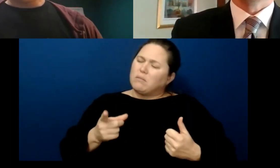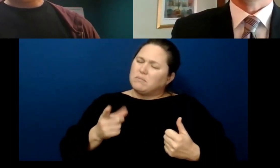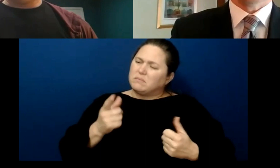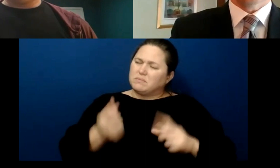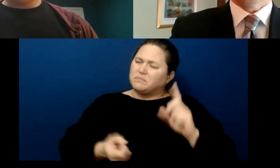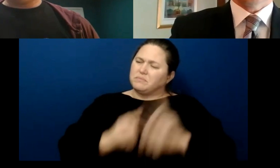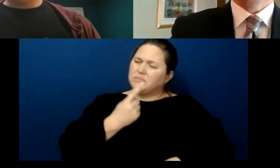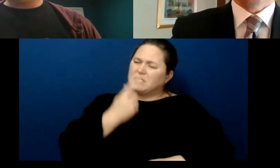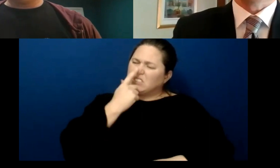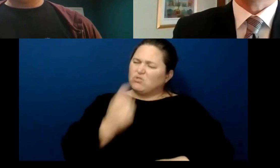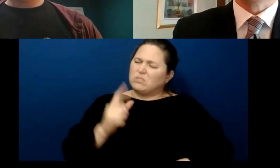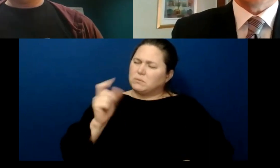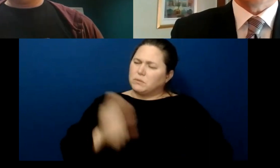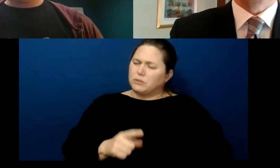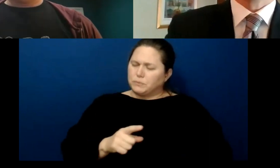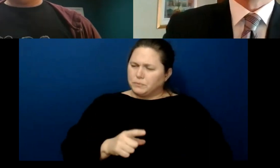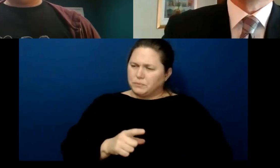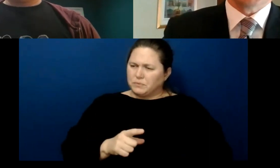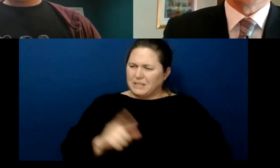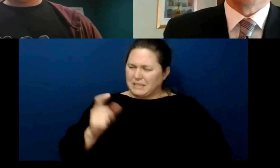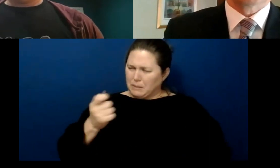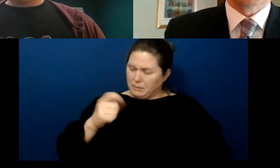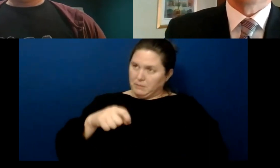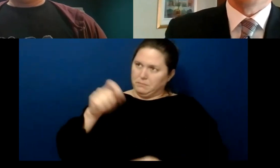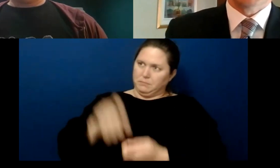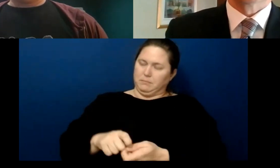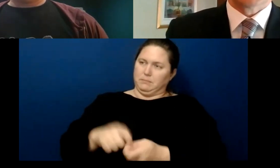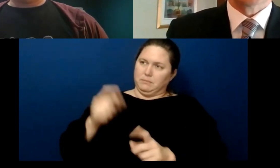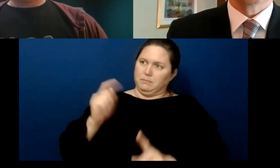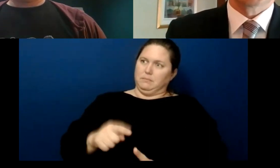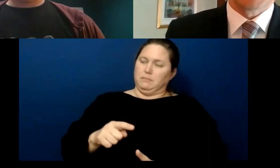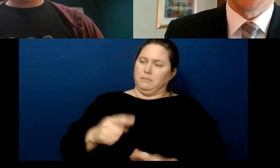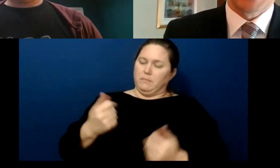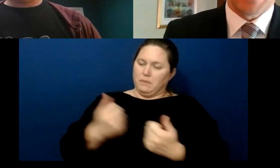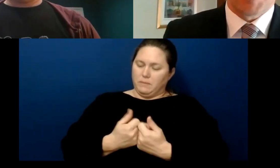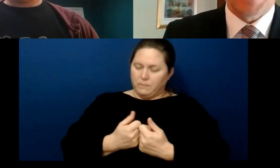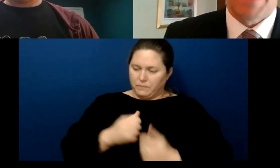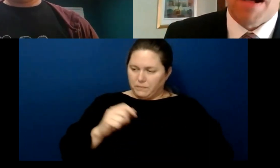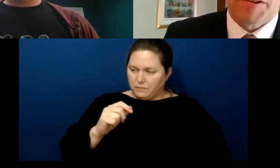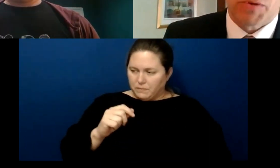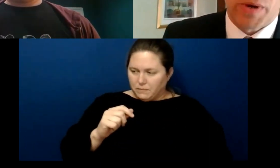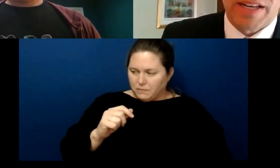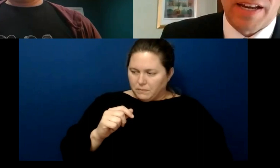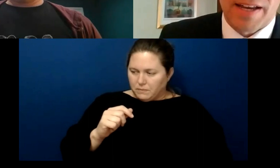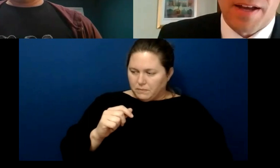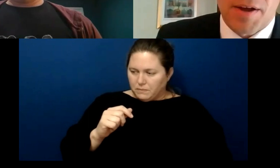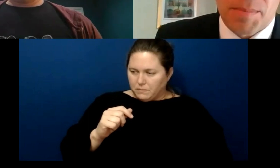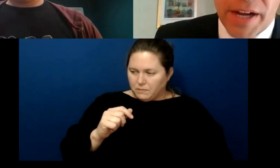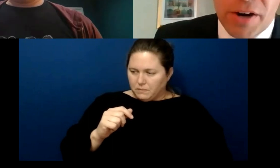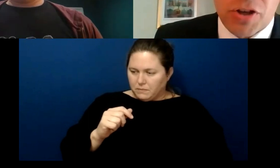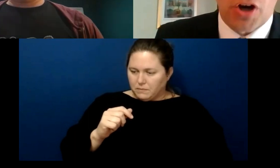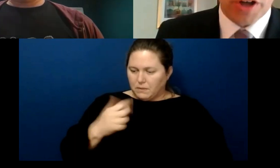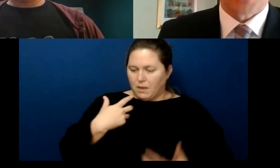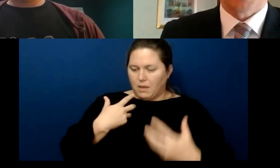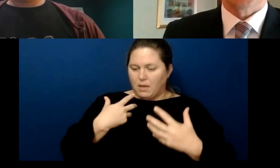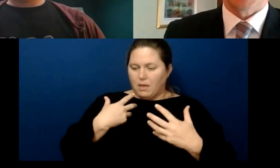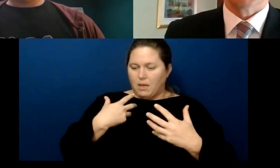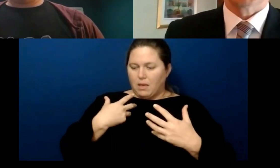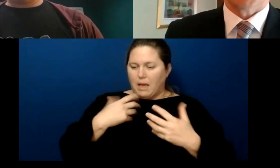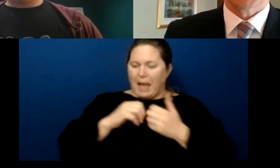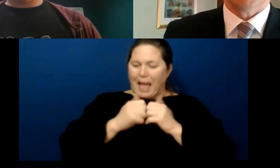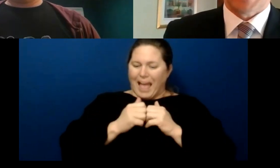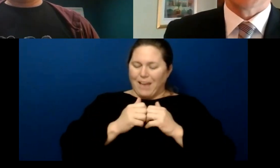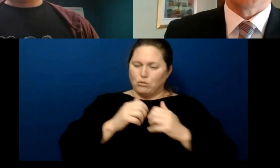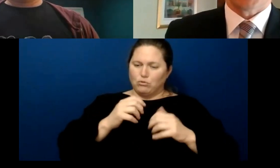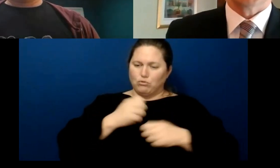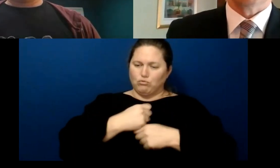kind of a in the weeds like video game question from Kenneth Banks. How do you create a healthy balance between getting players hooked on your